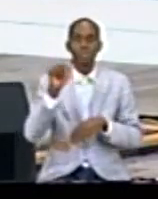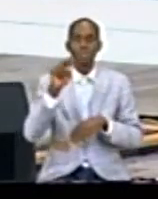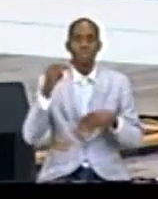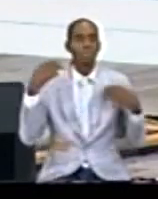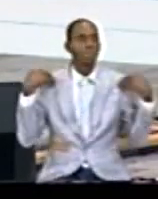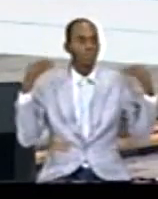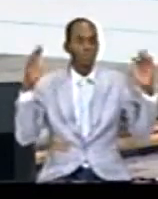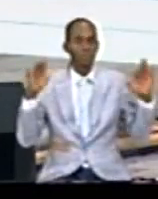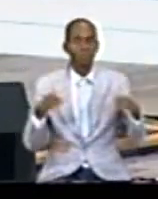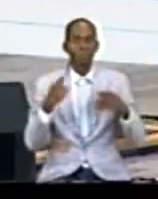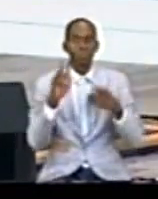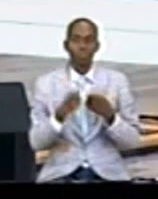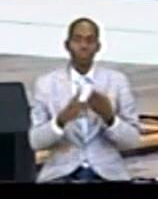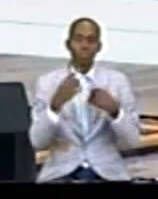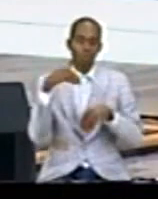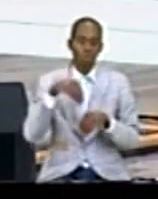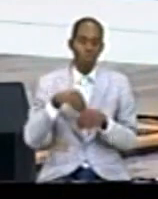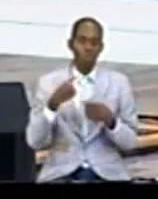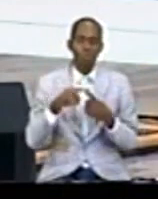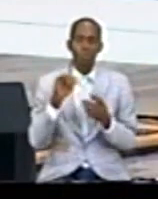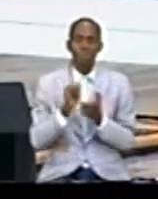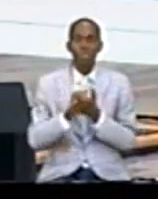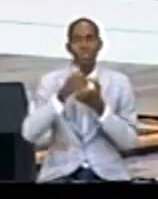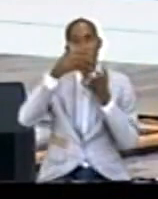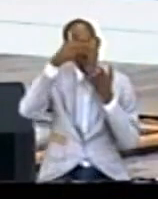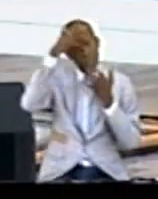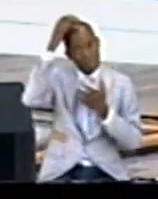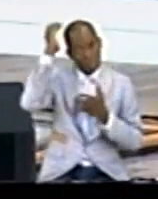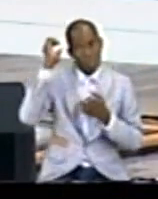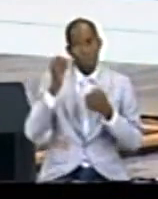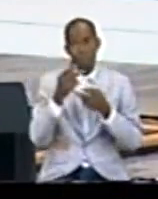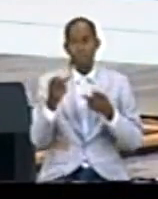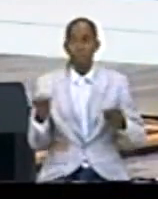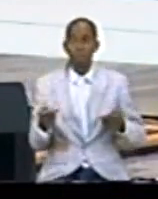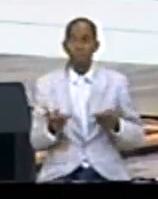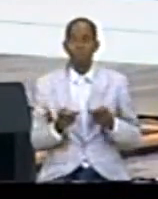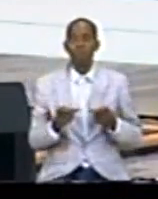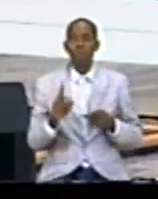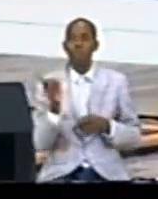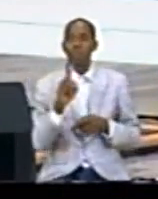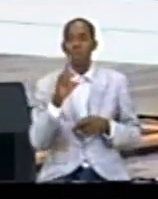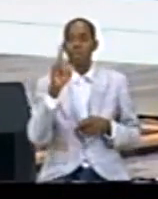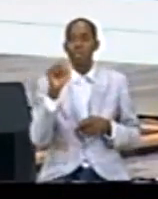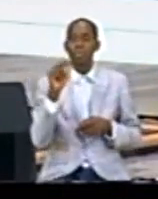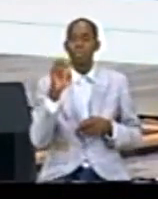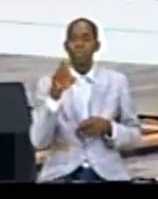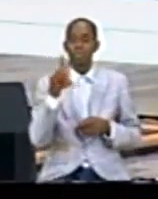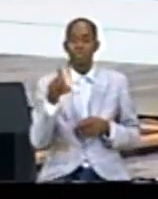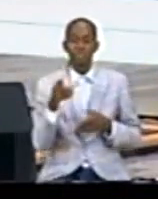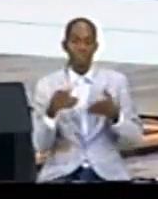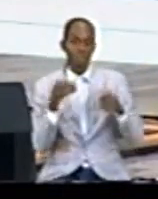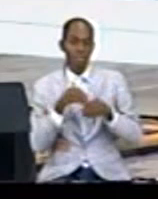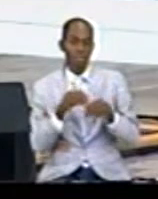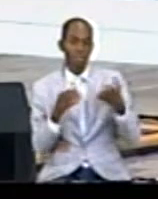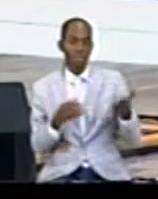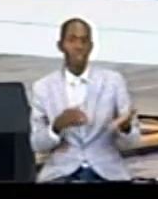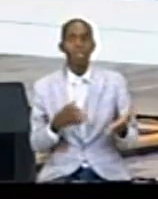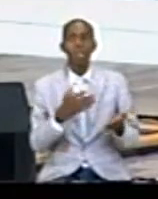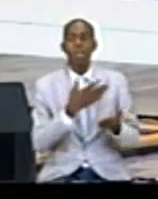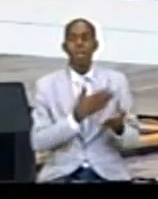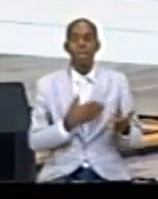to come to that lion's den with Daniel. Those lions temporarily at